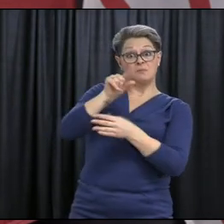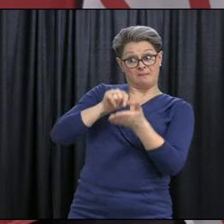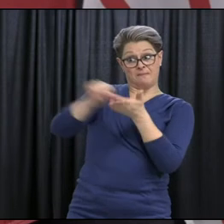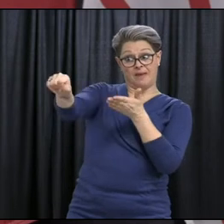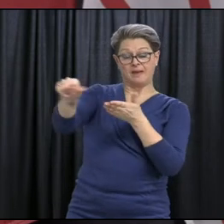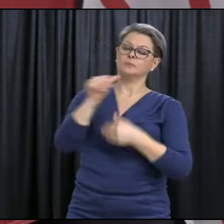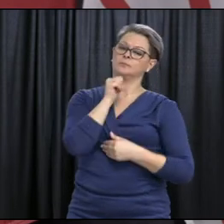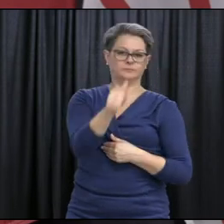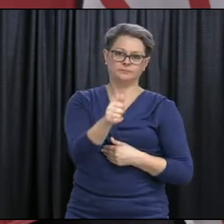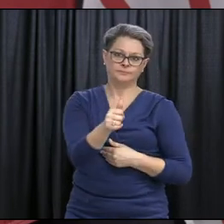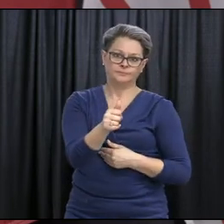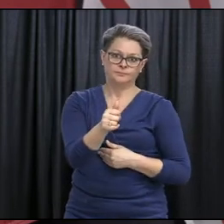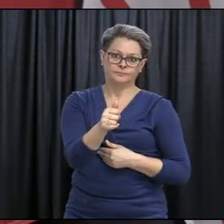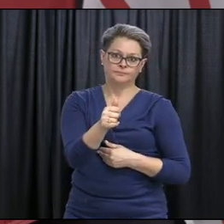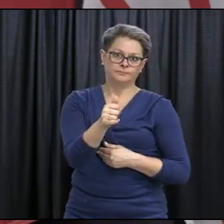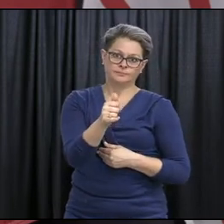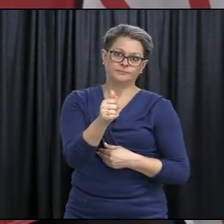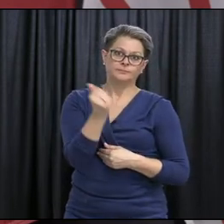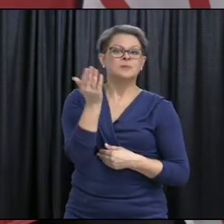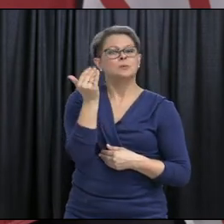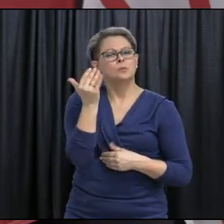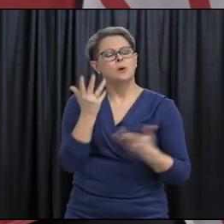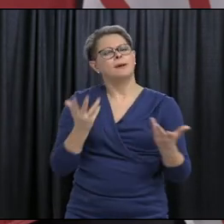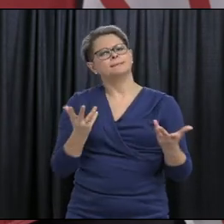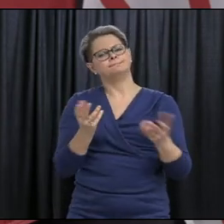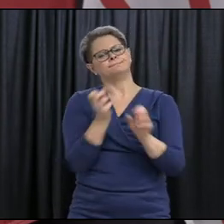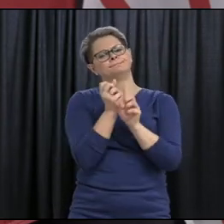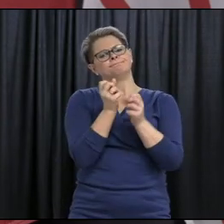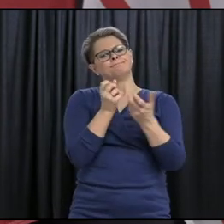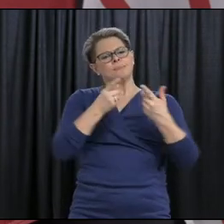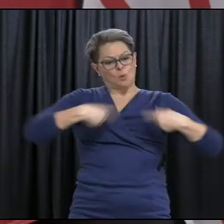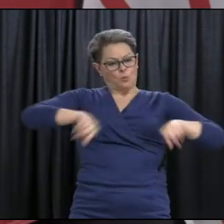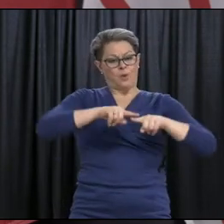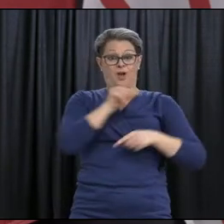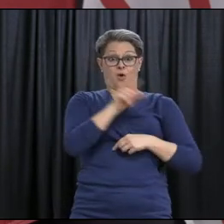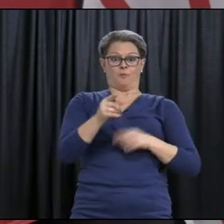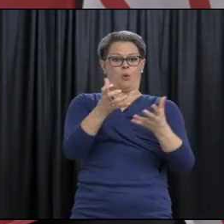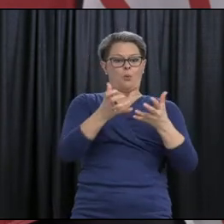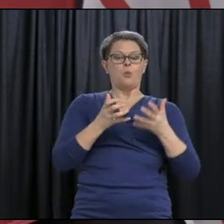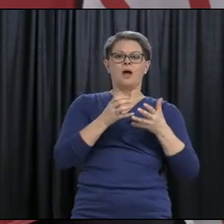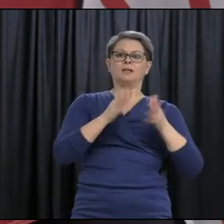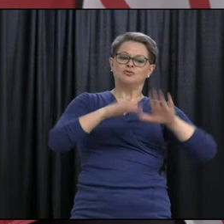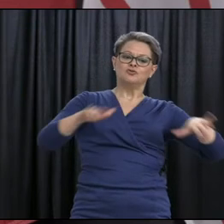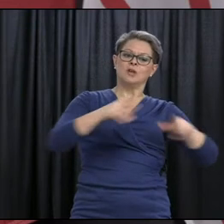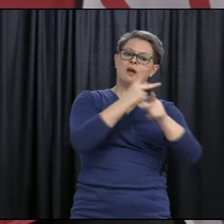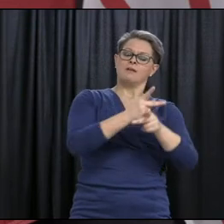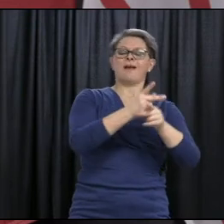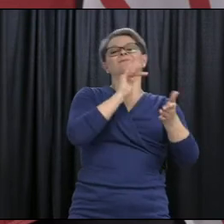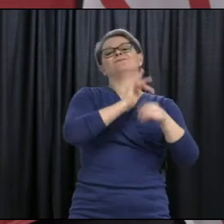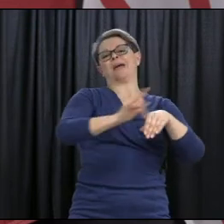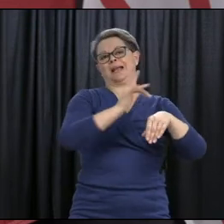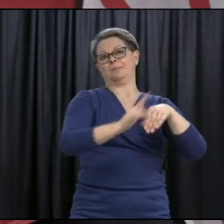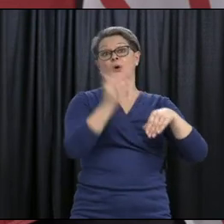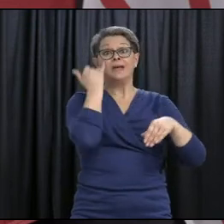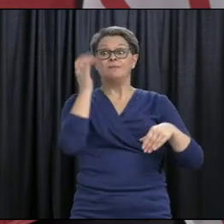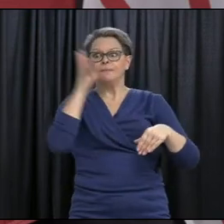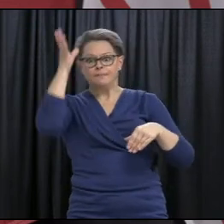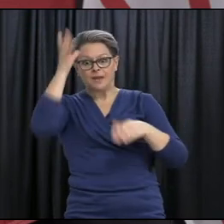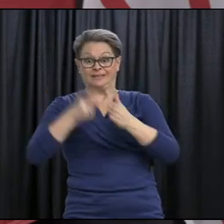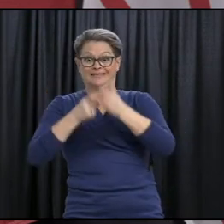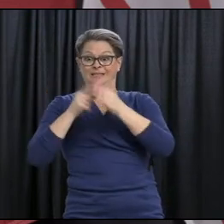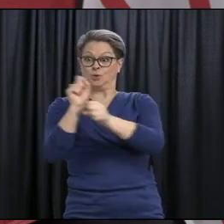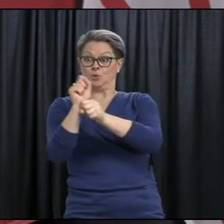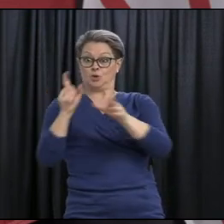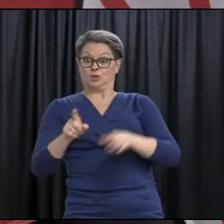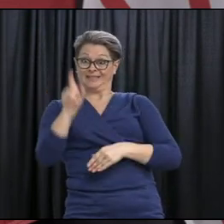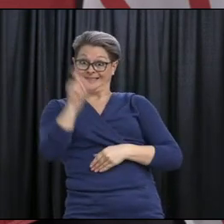intention of these measures is to ensure that childcare is available for the children who need it. We've also received questions